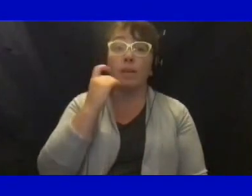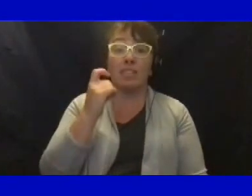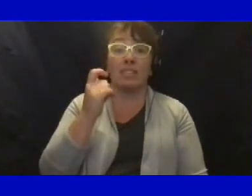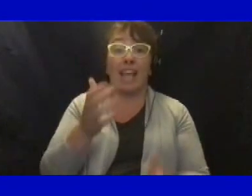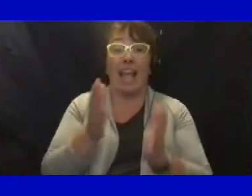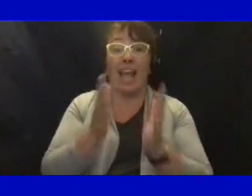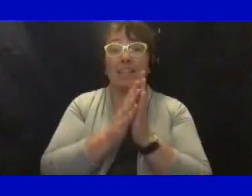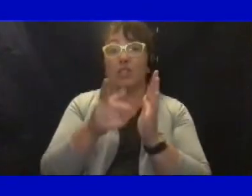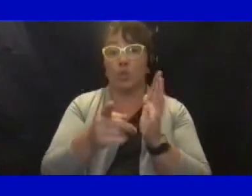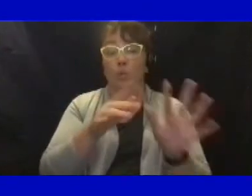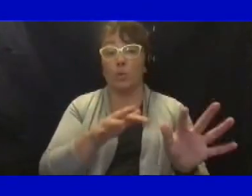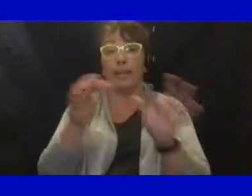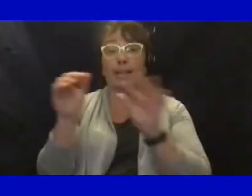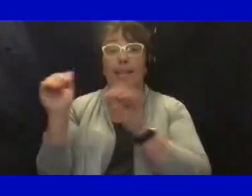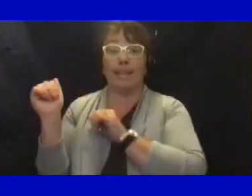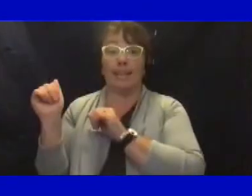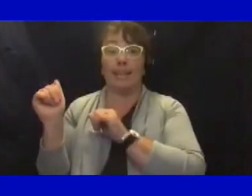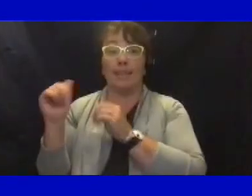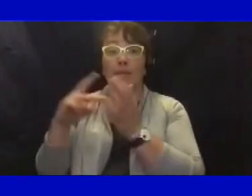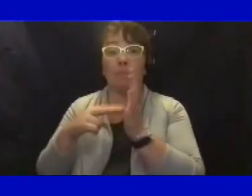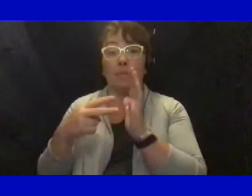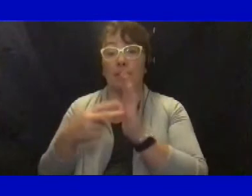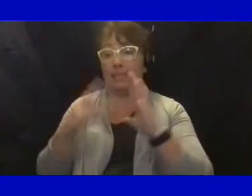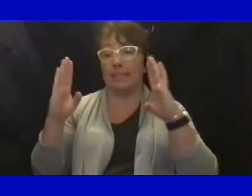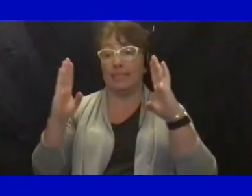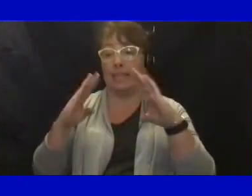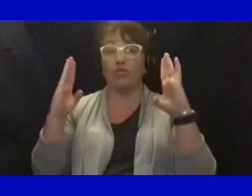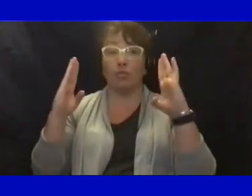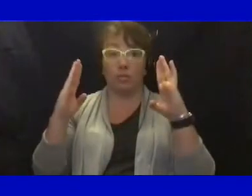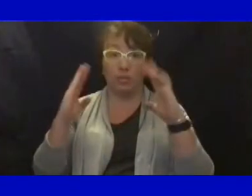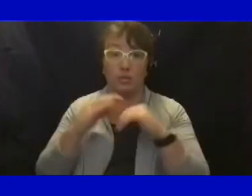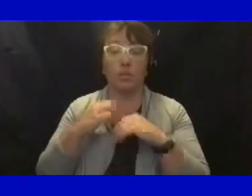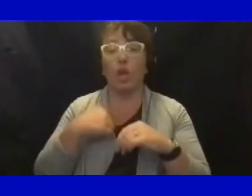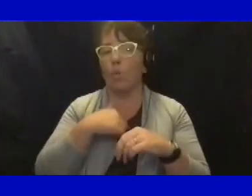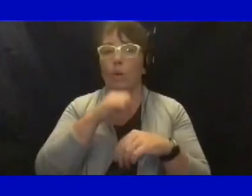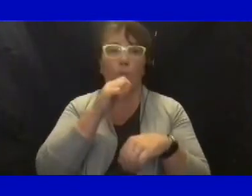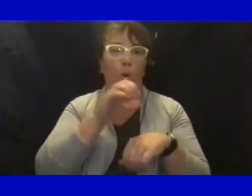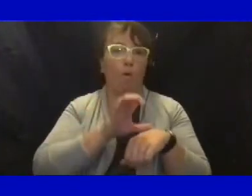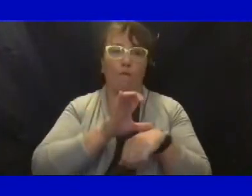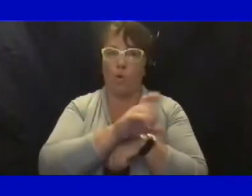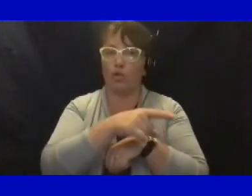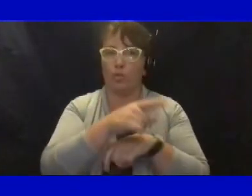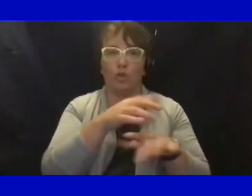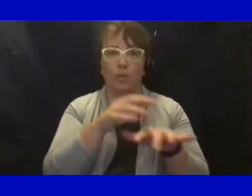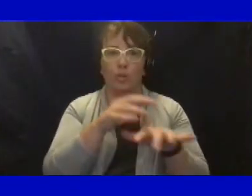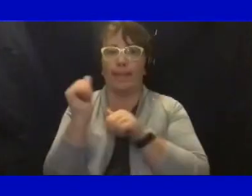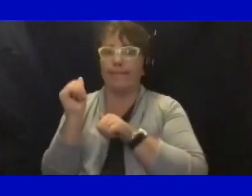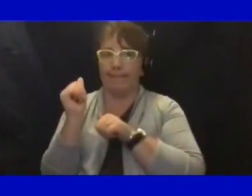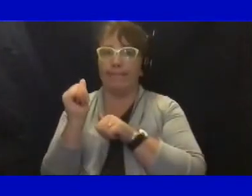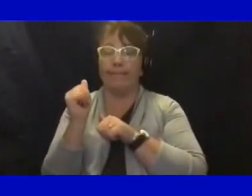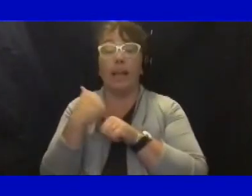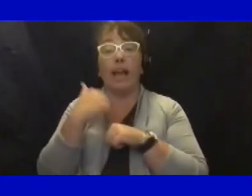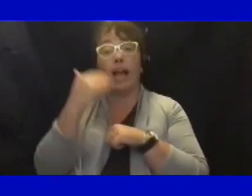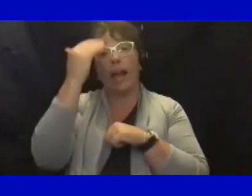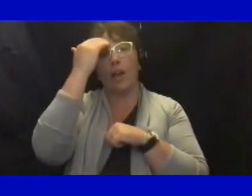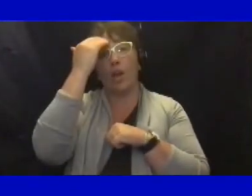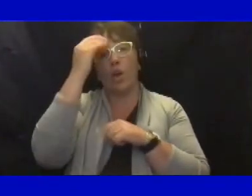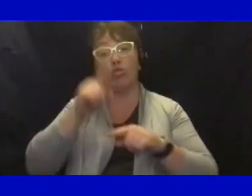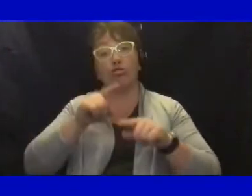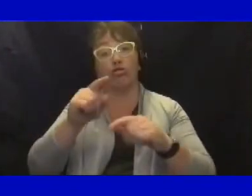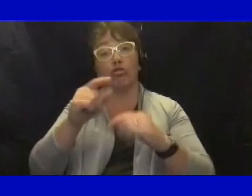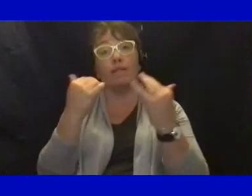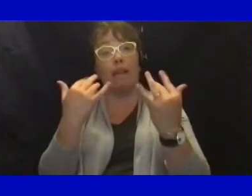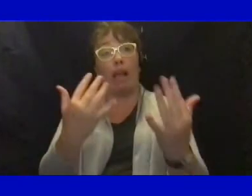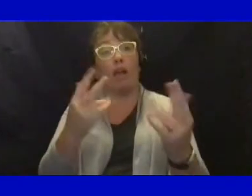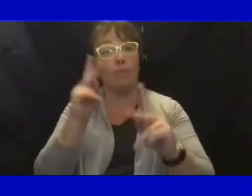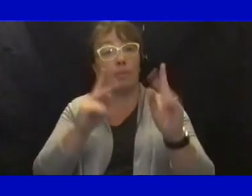danger. Keep in mind, we will not force you out of your home. I know a lot of you during the fires didn't leave, and we